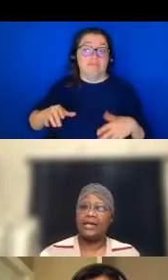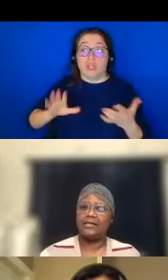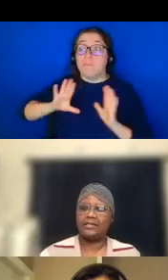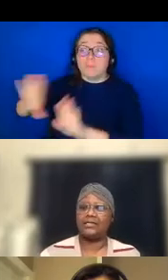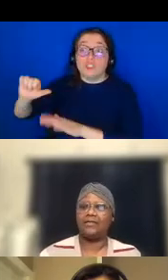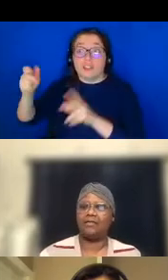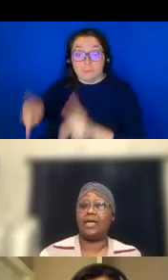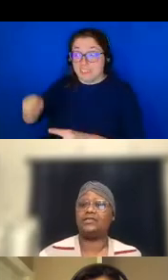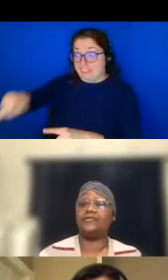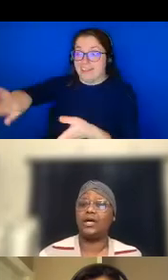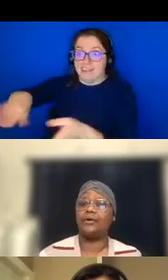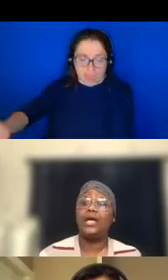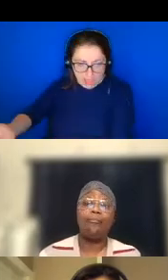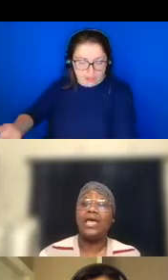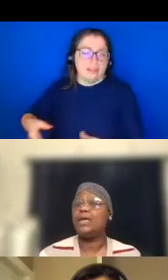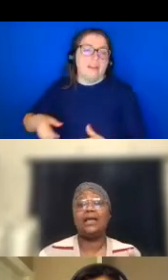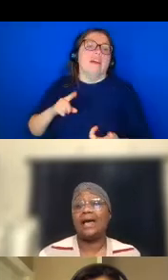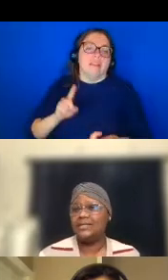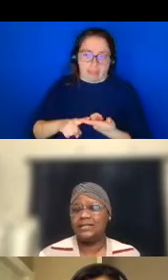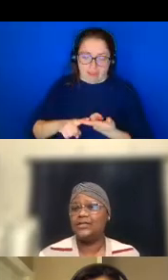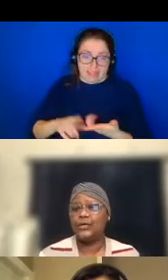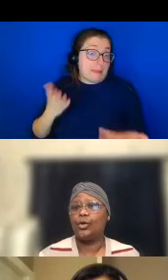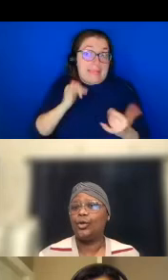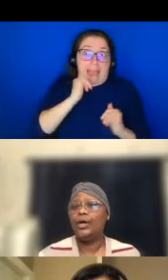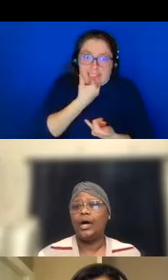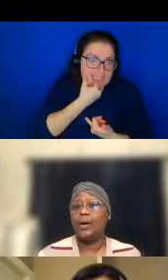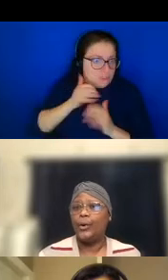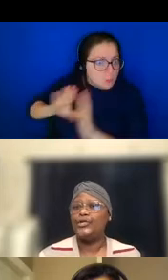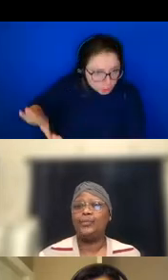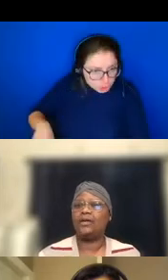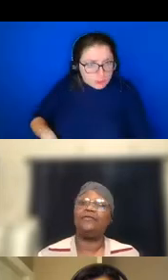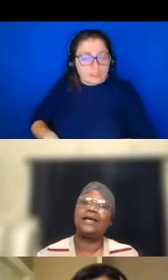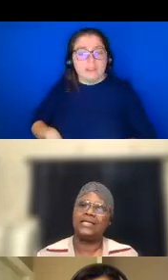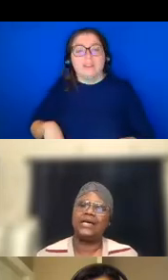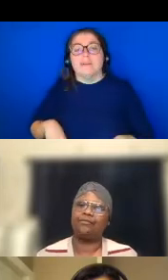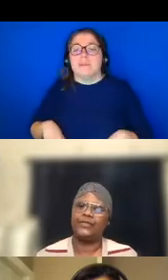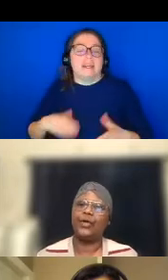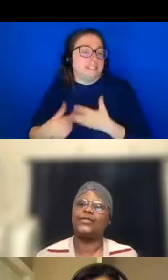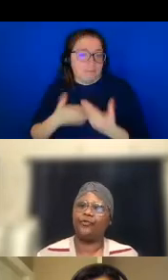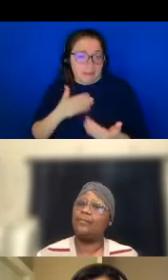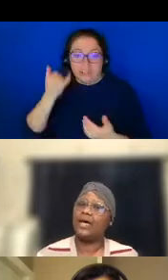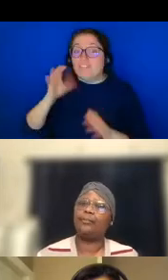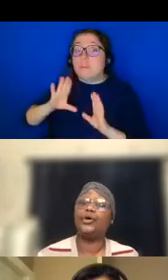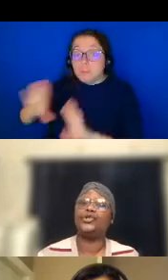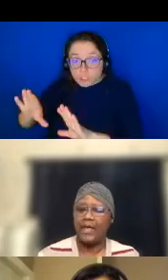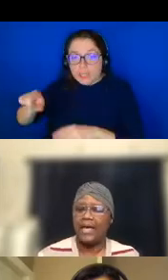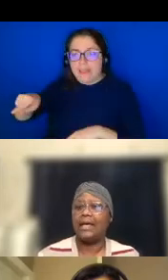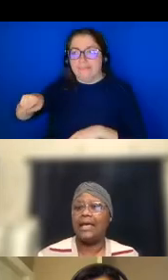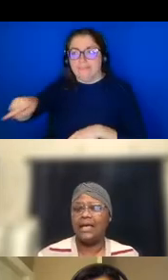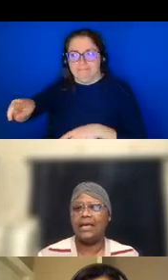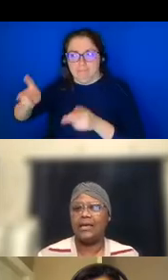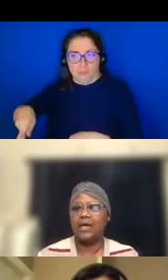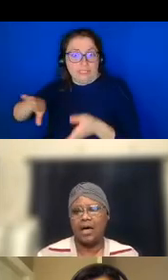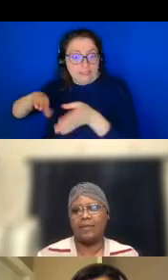that is the death at the hands of another. It may be an accidental push, but if that death results from that push, then